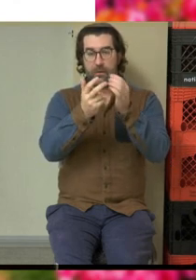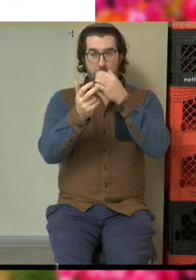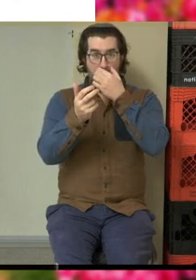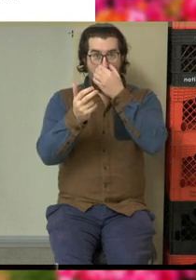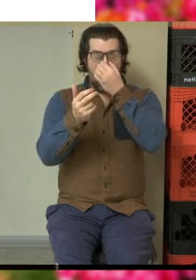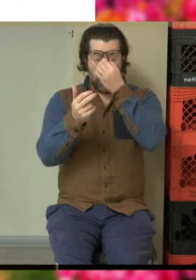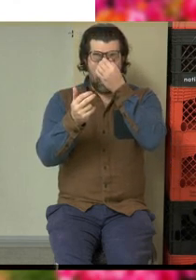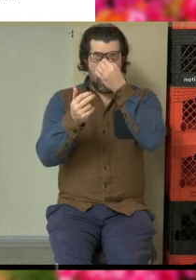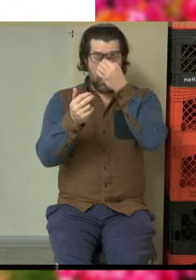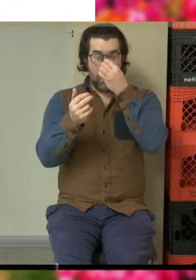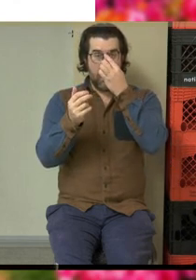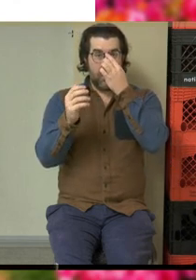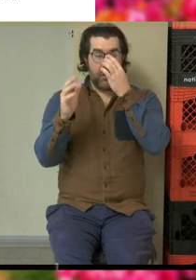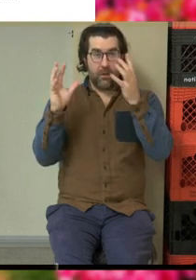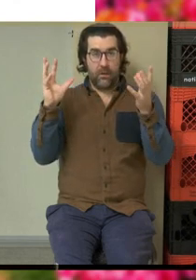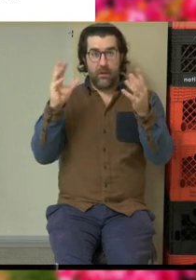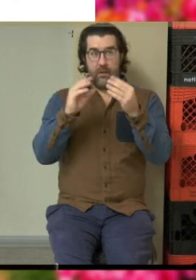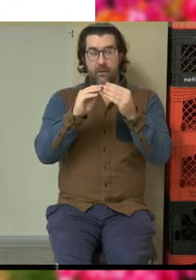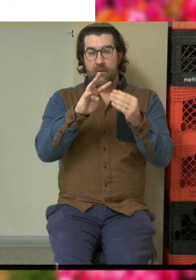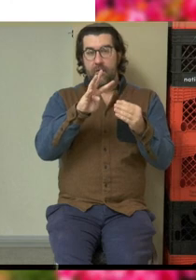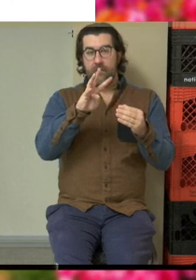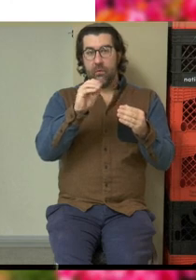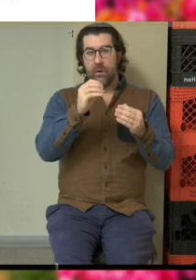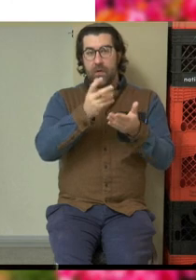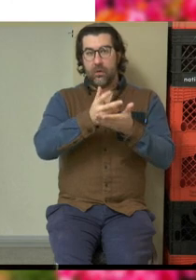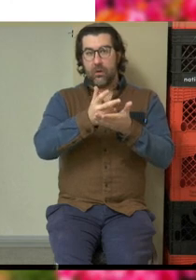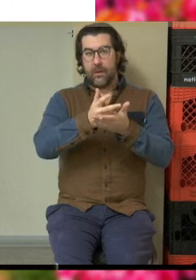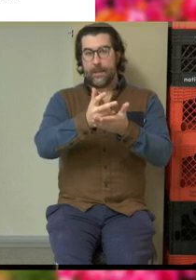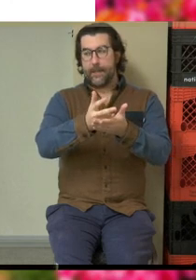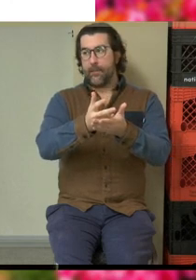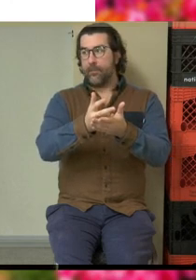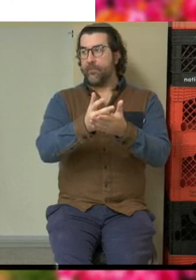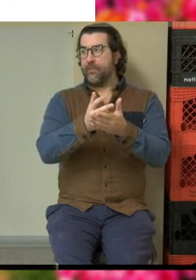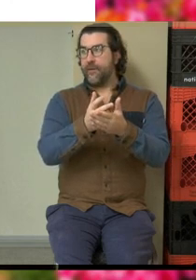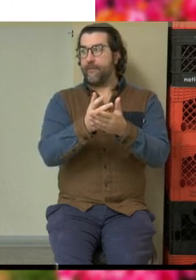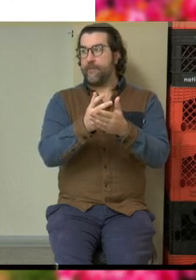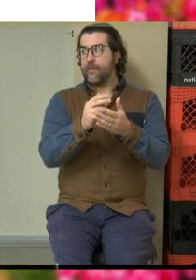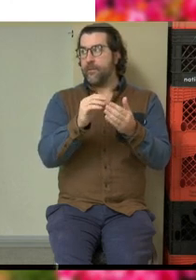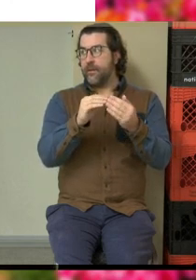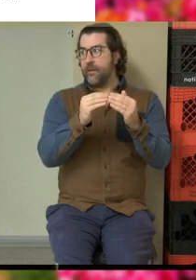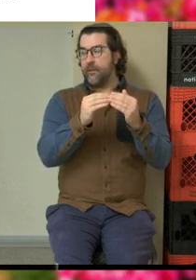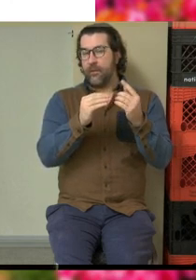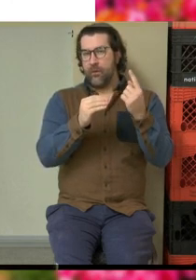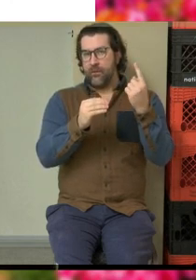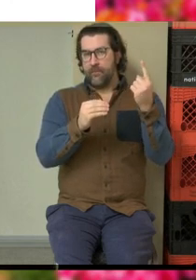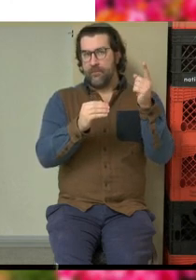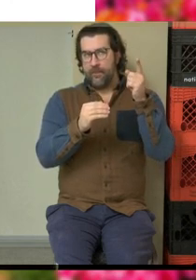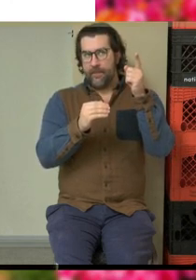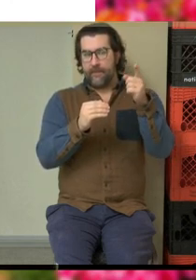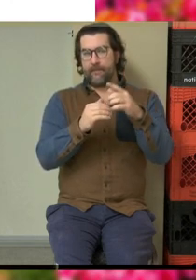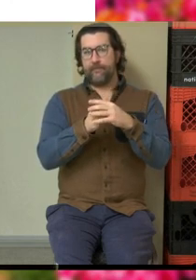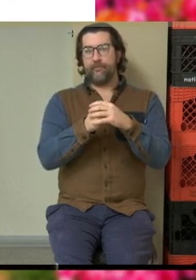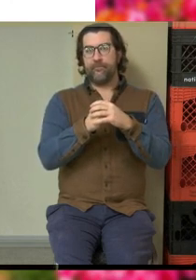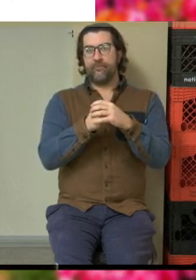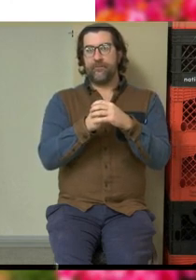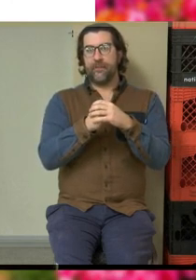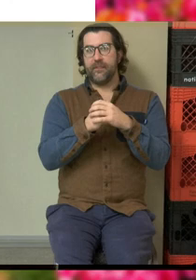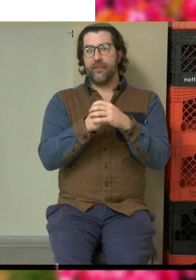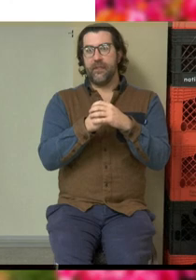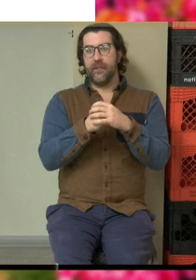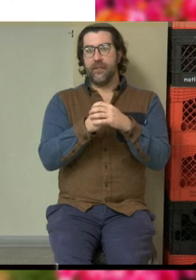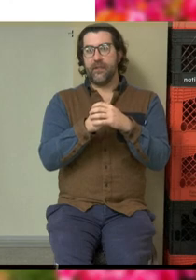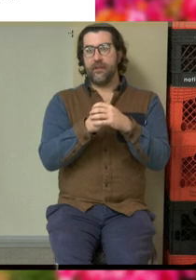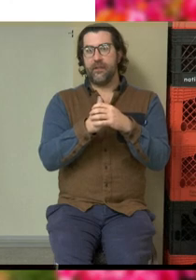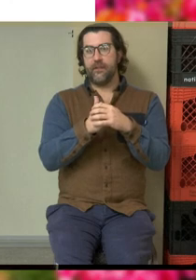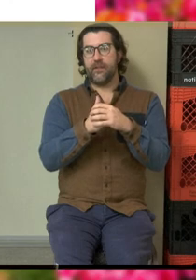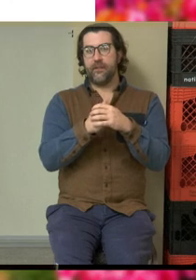think, 40 cars, shown at number one on the screen. And then behind